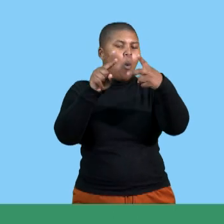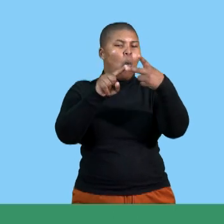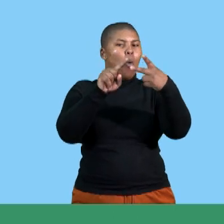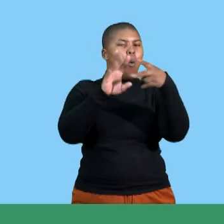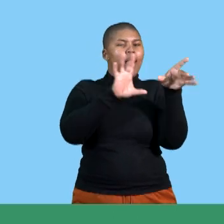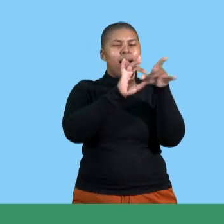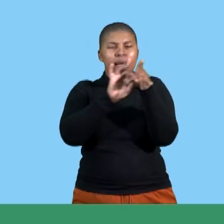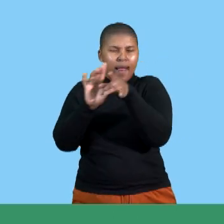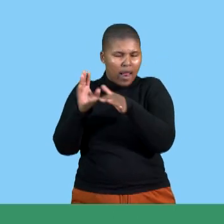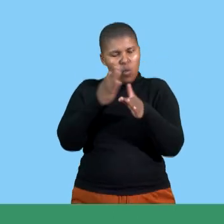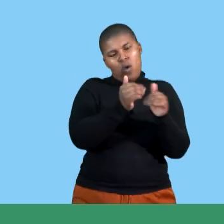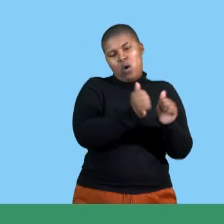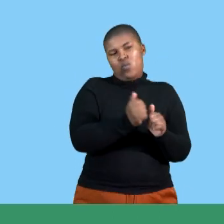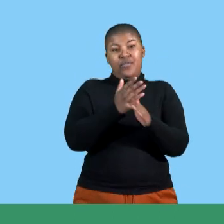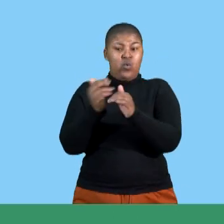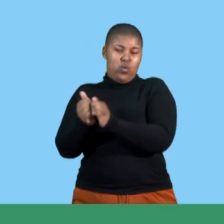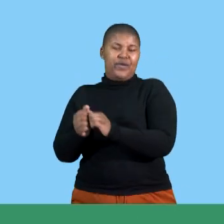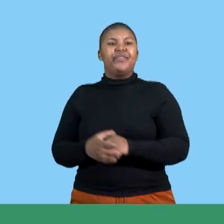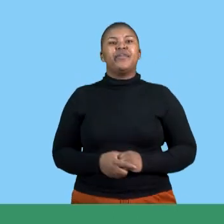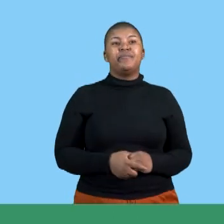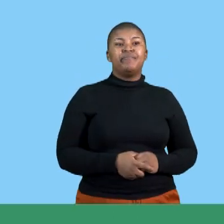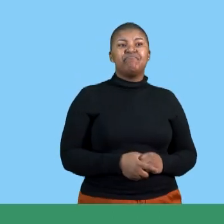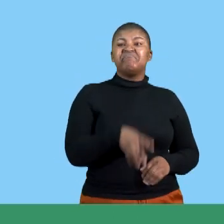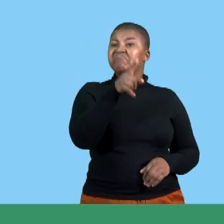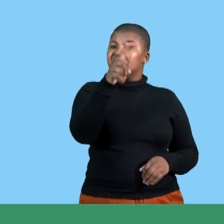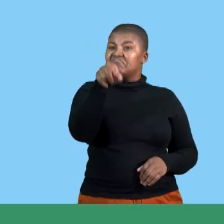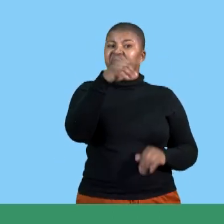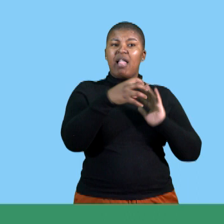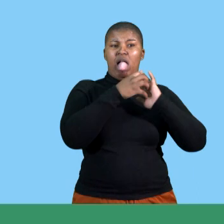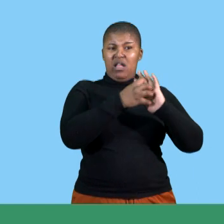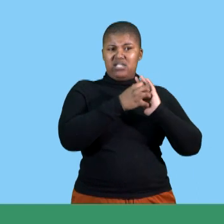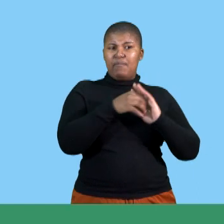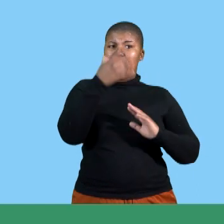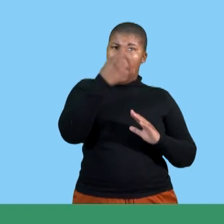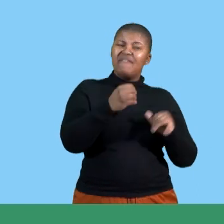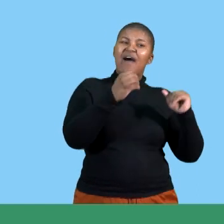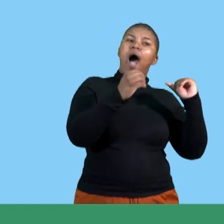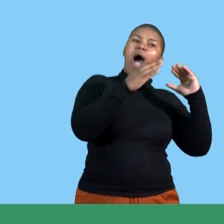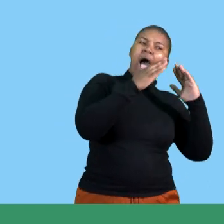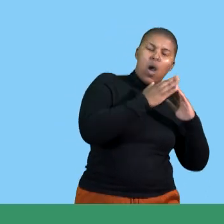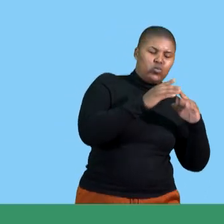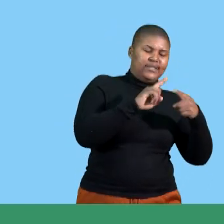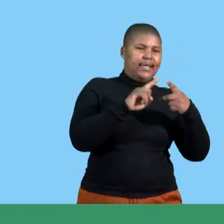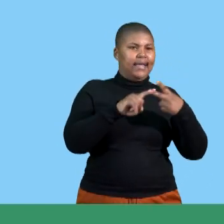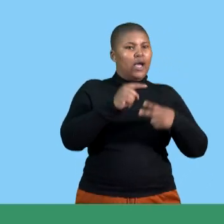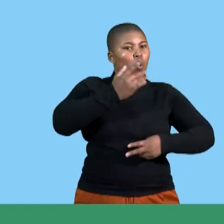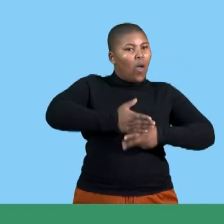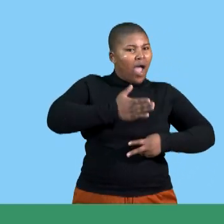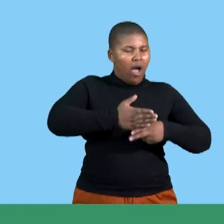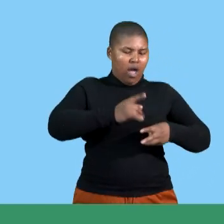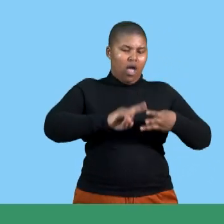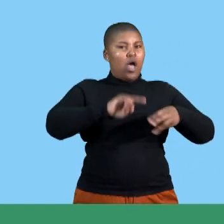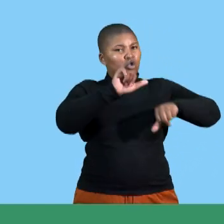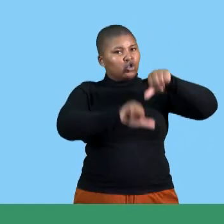The types of cooperatives that we have housing cooperative, we have worker cooperative, we have social cooperative, we